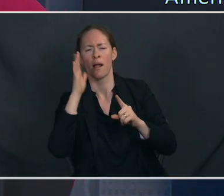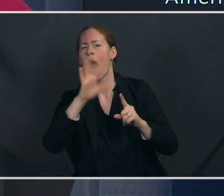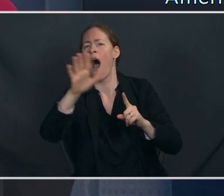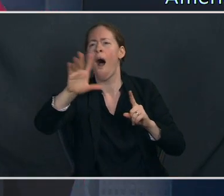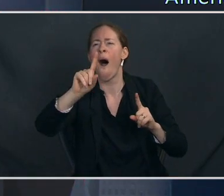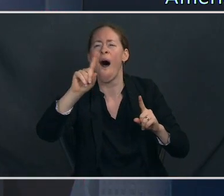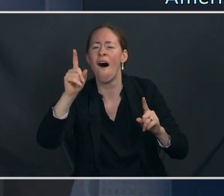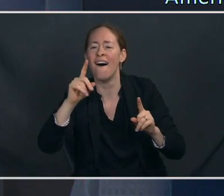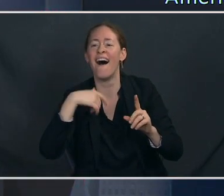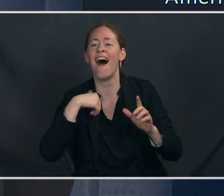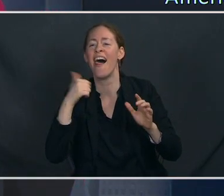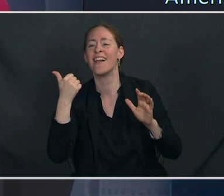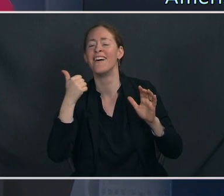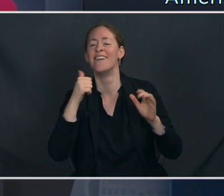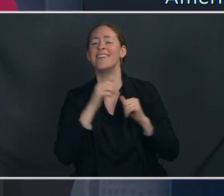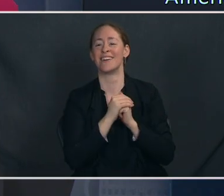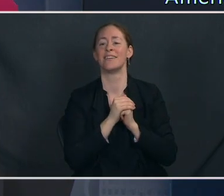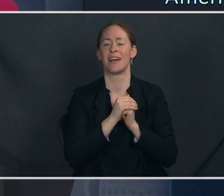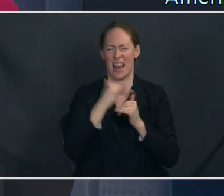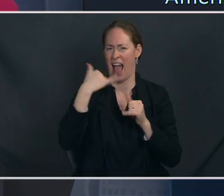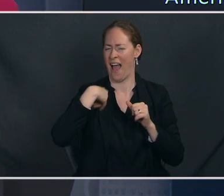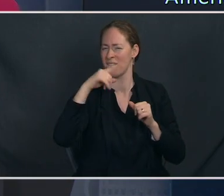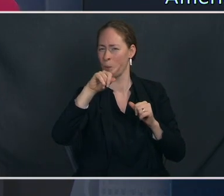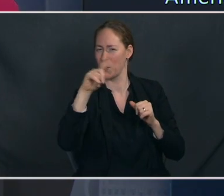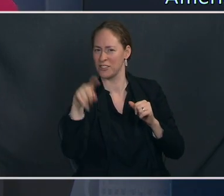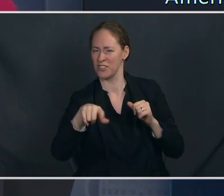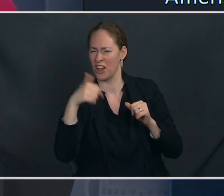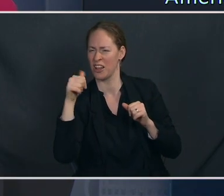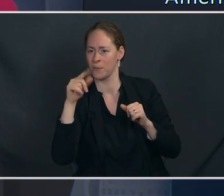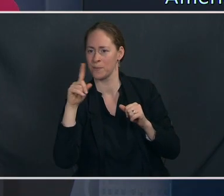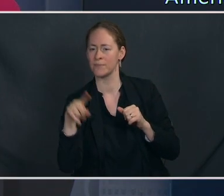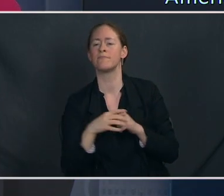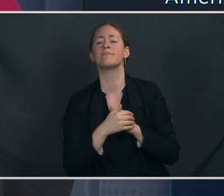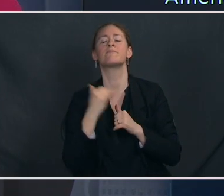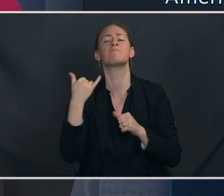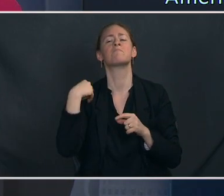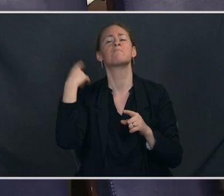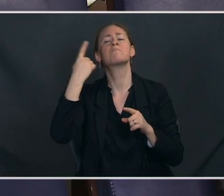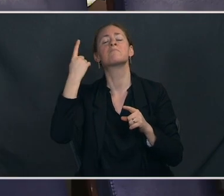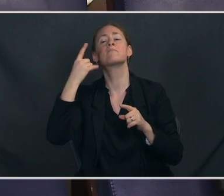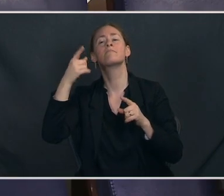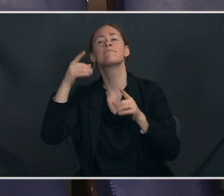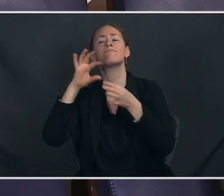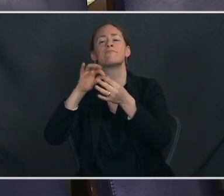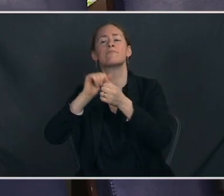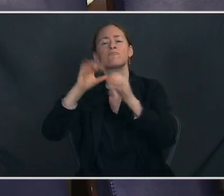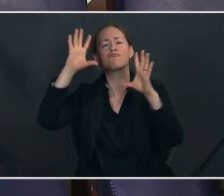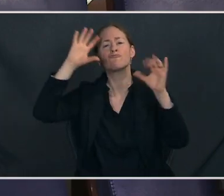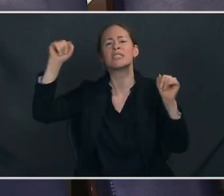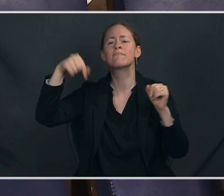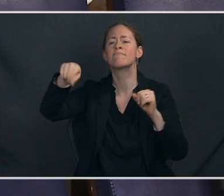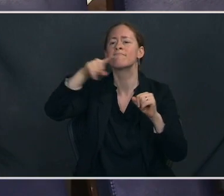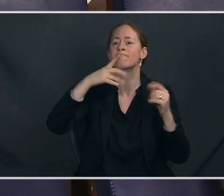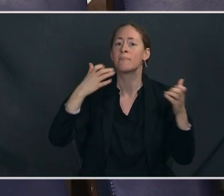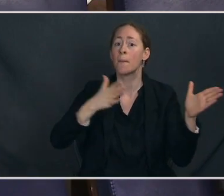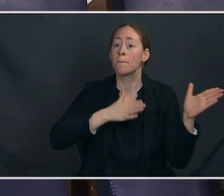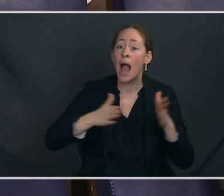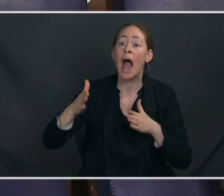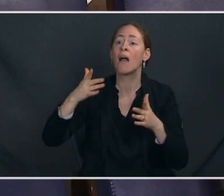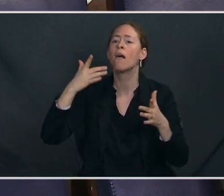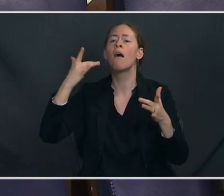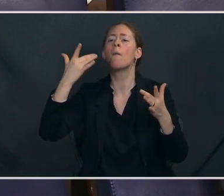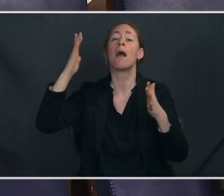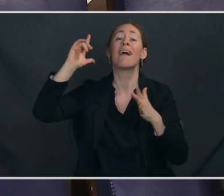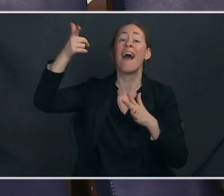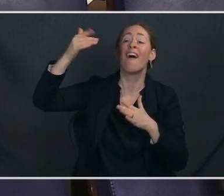back. Go ahead. Thank you, Ambassador. These measures here, executive actions, which of course could be overturned and reversed by a future president, can